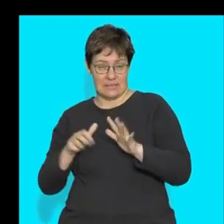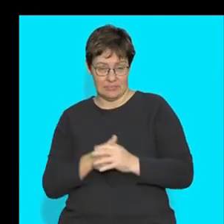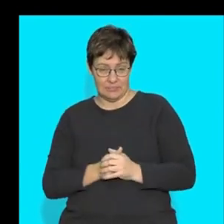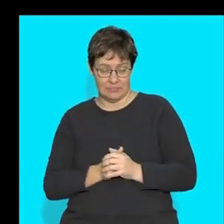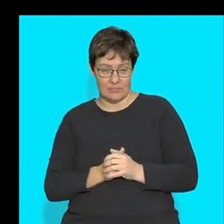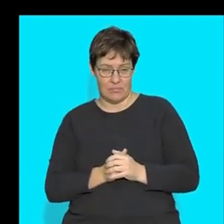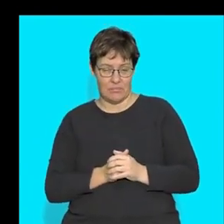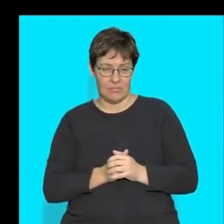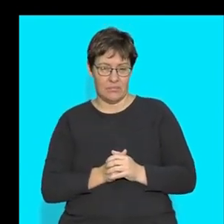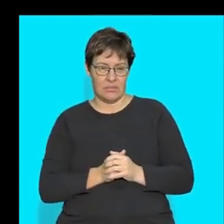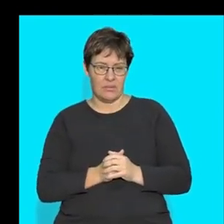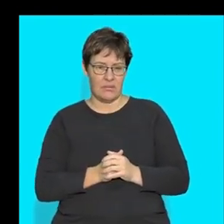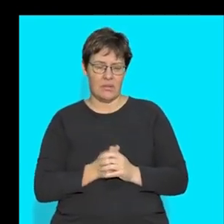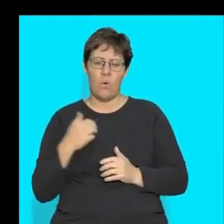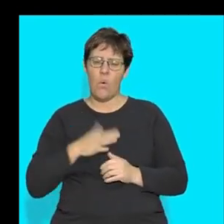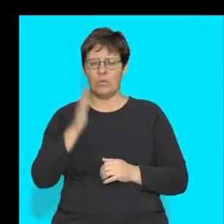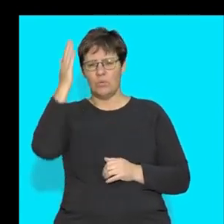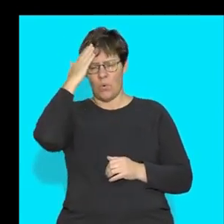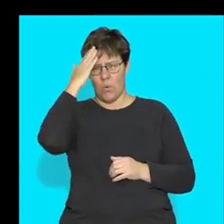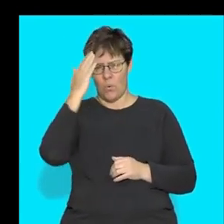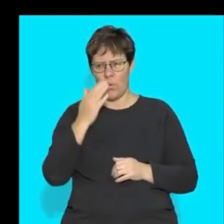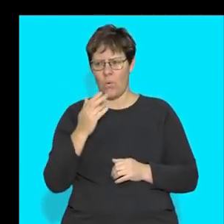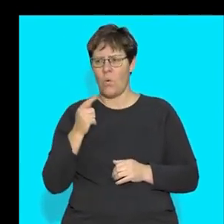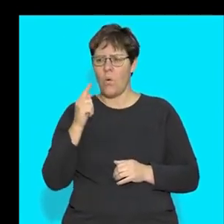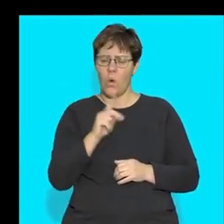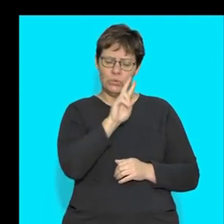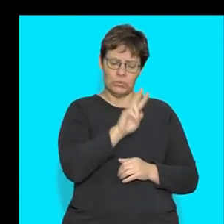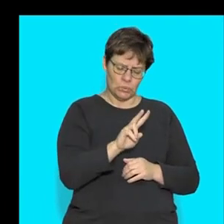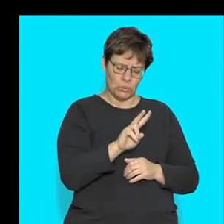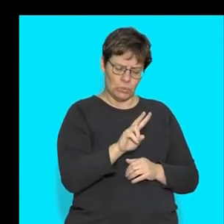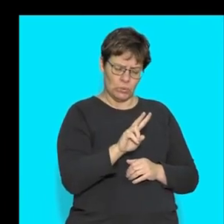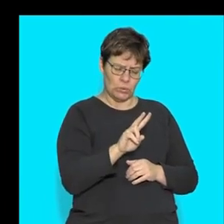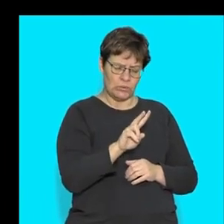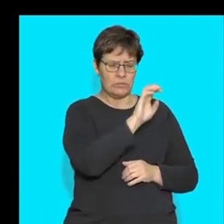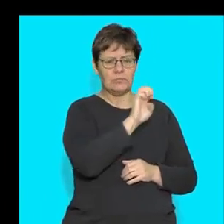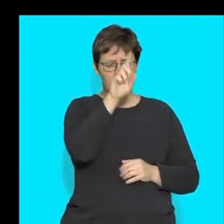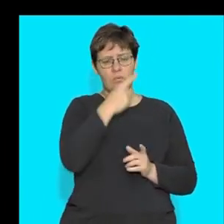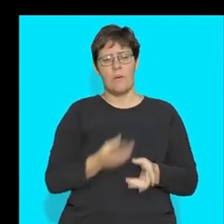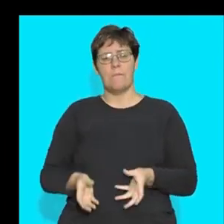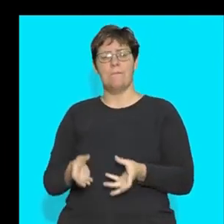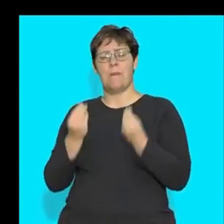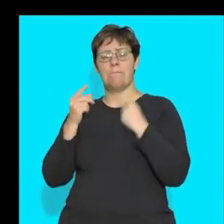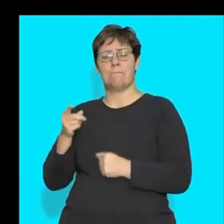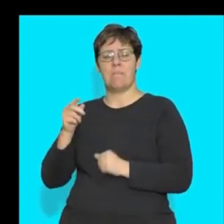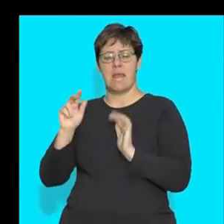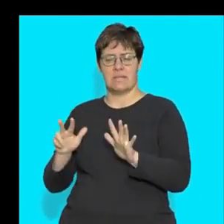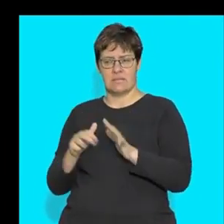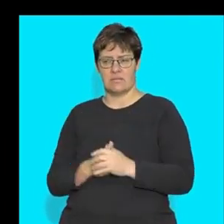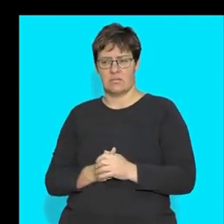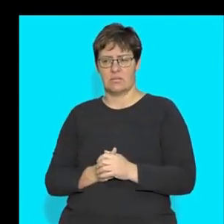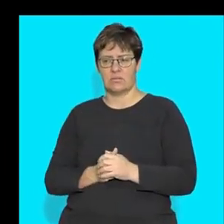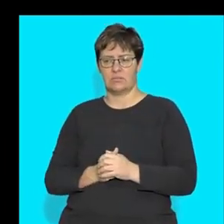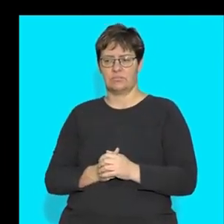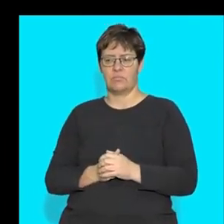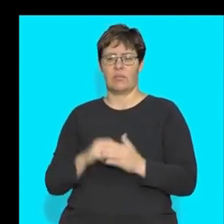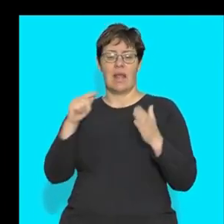8, I want to know what must I raise 2 to in order for it to give me 8. Now, on